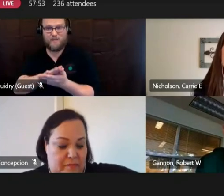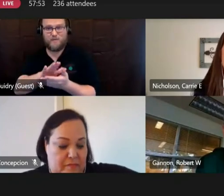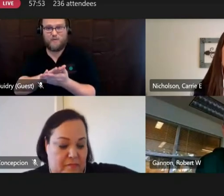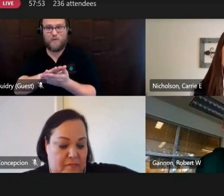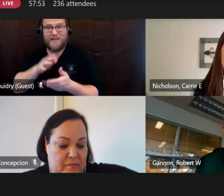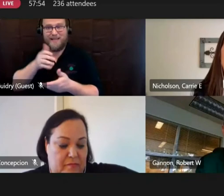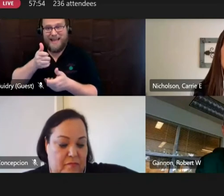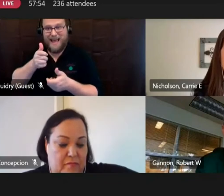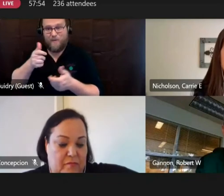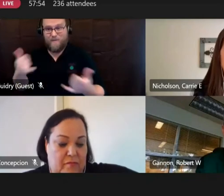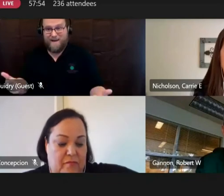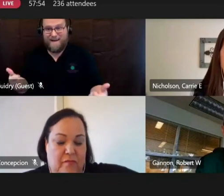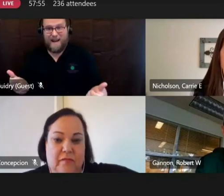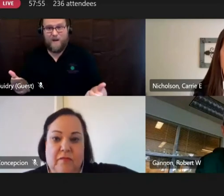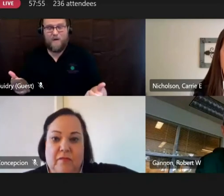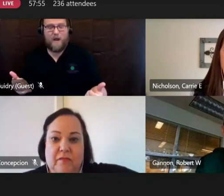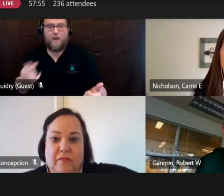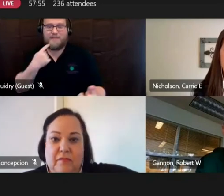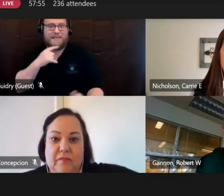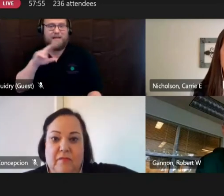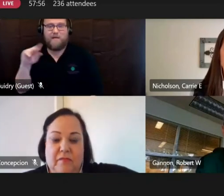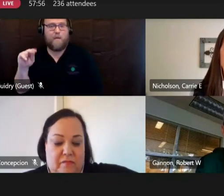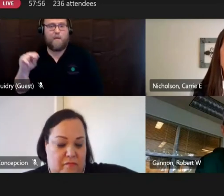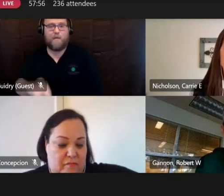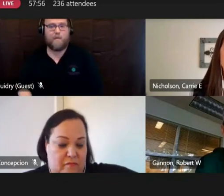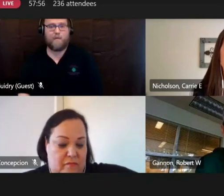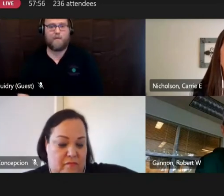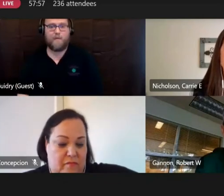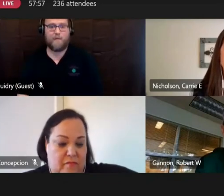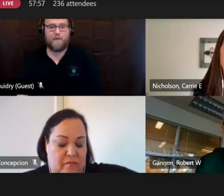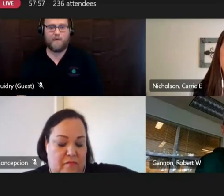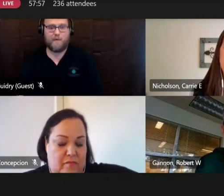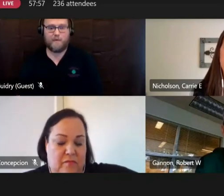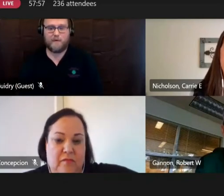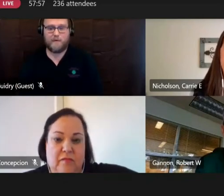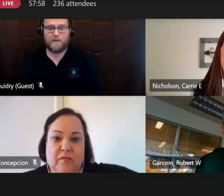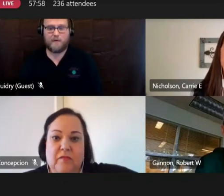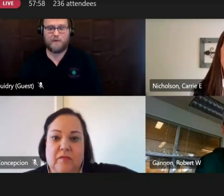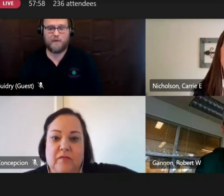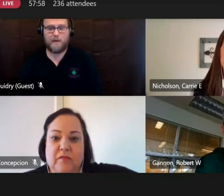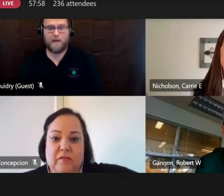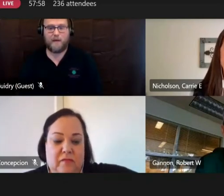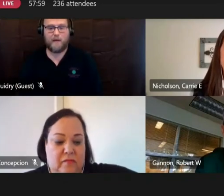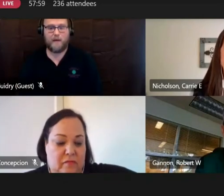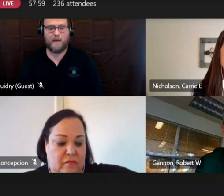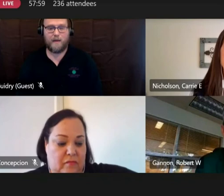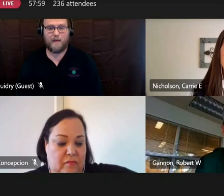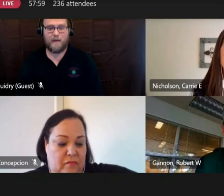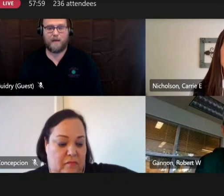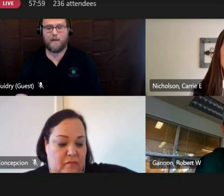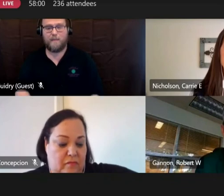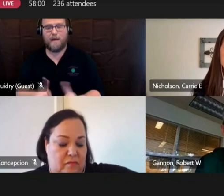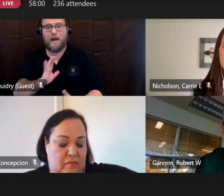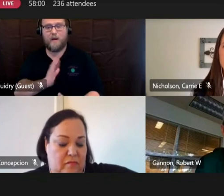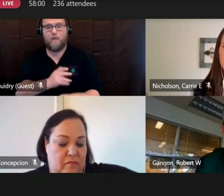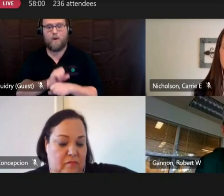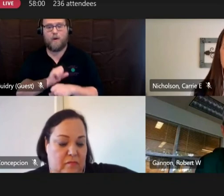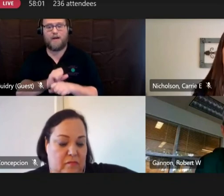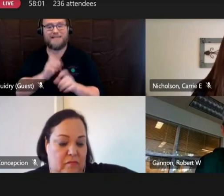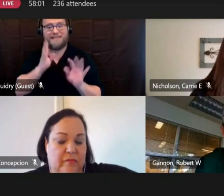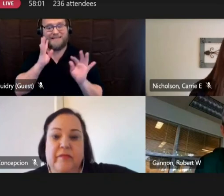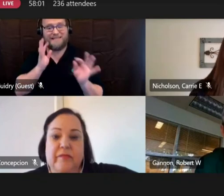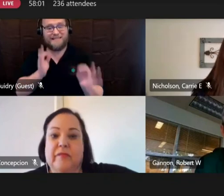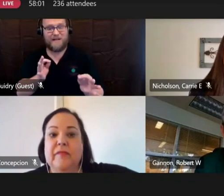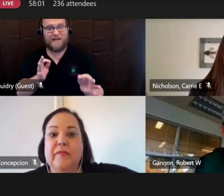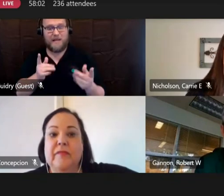our work is definitely aligned and focused on COVID and supporting our students and our staff and our school communities as nurses.